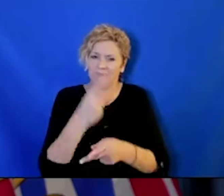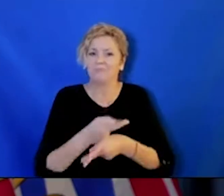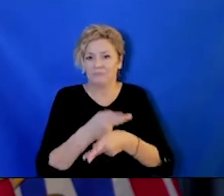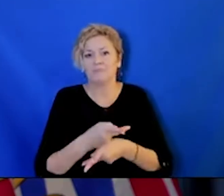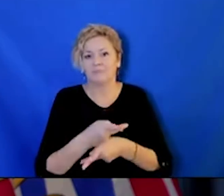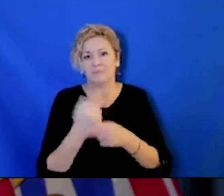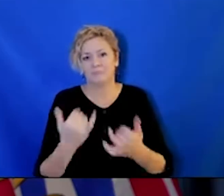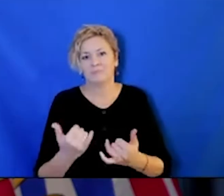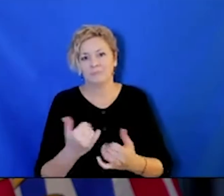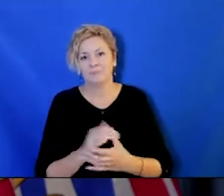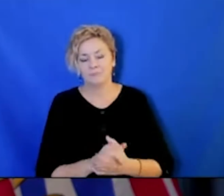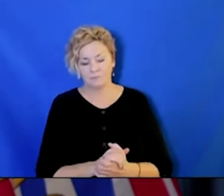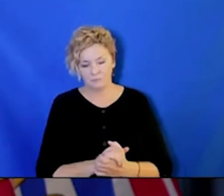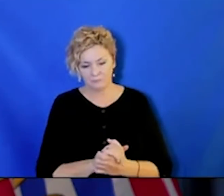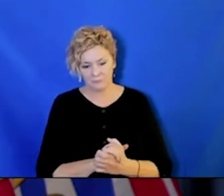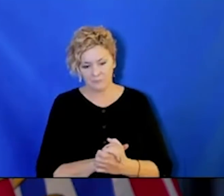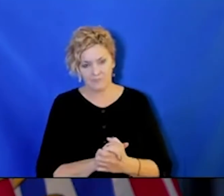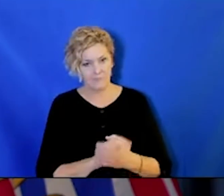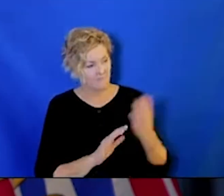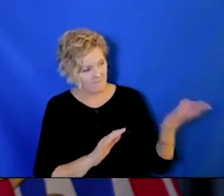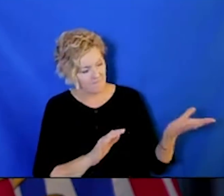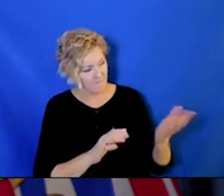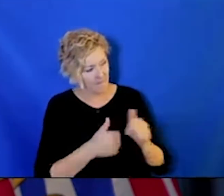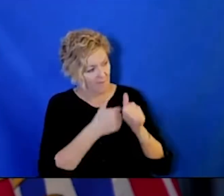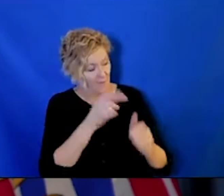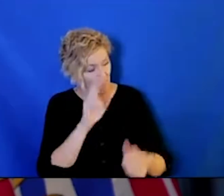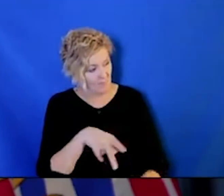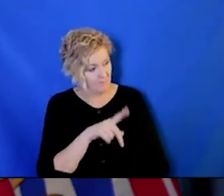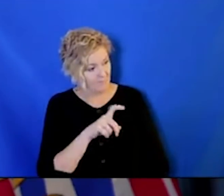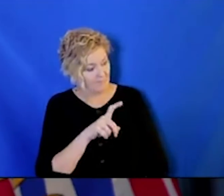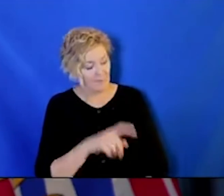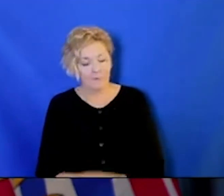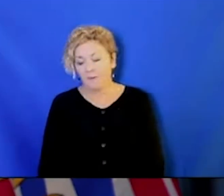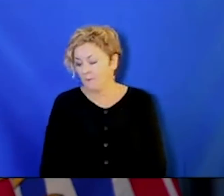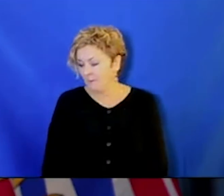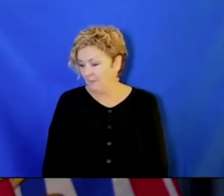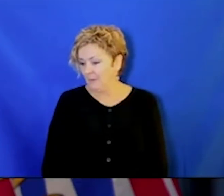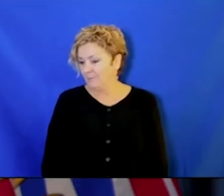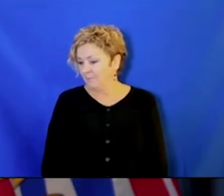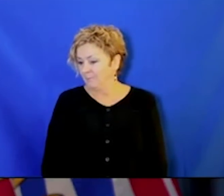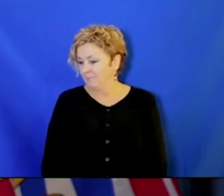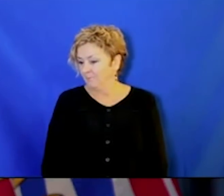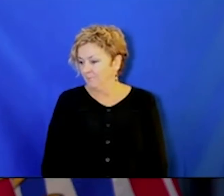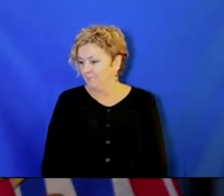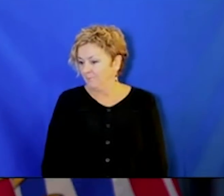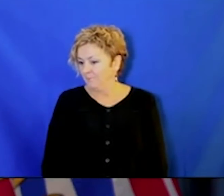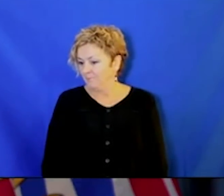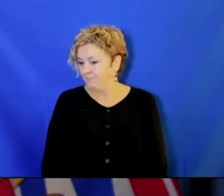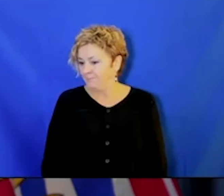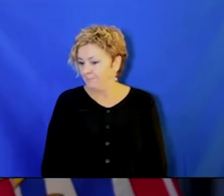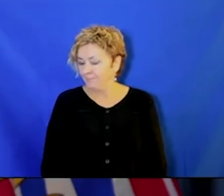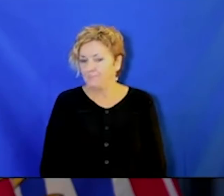What sort of enforcement measures are going to be put in place? I know the language has been, this is